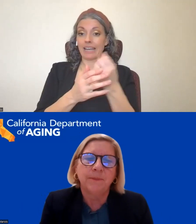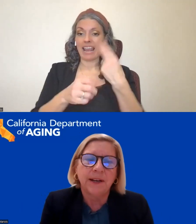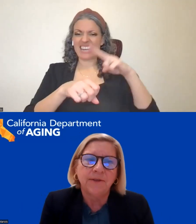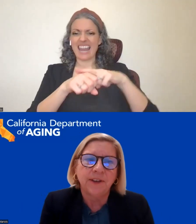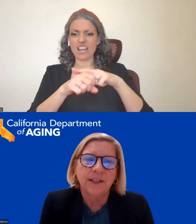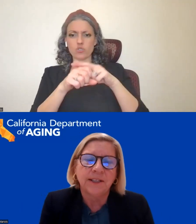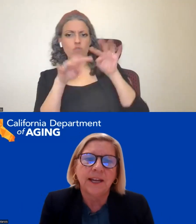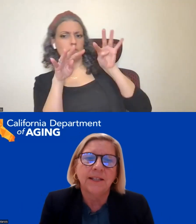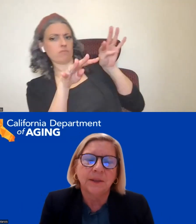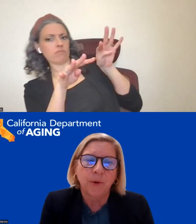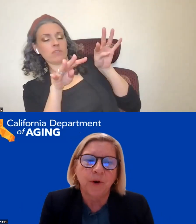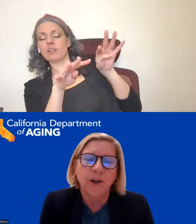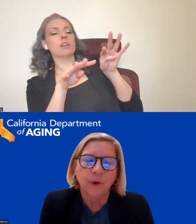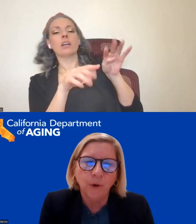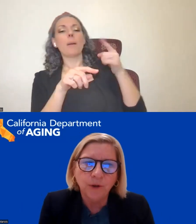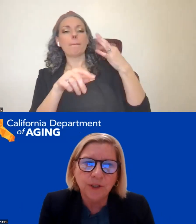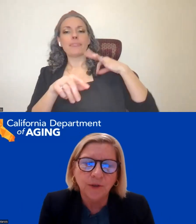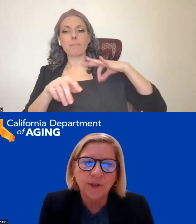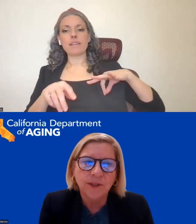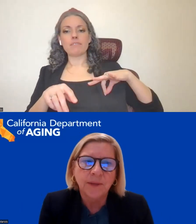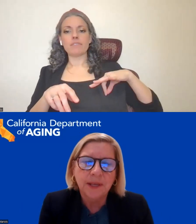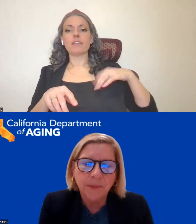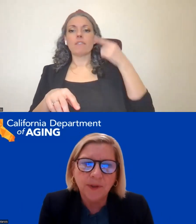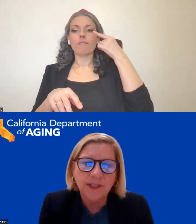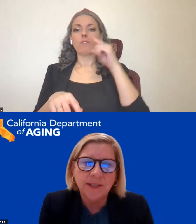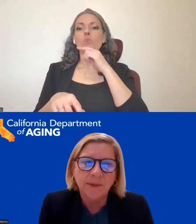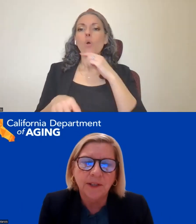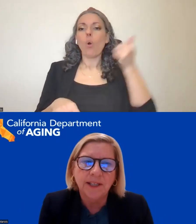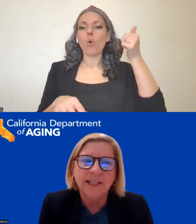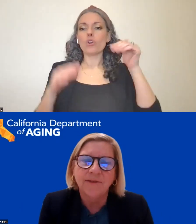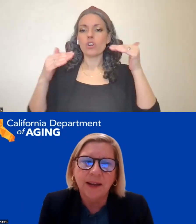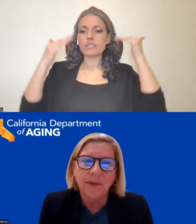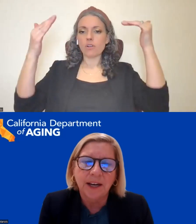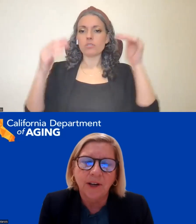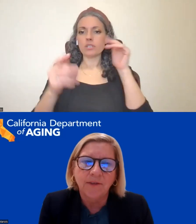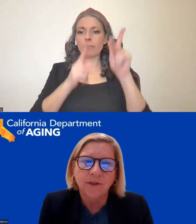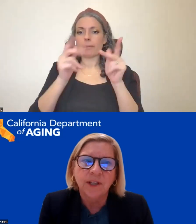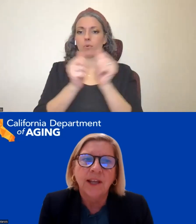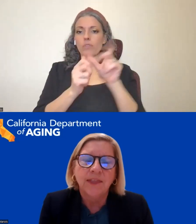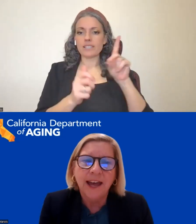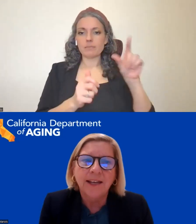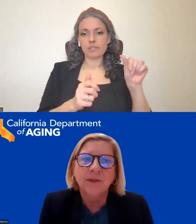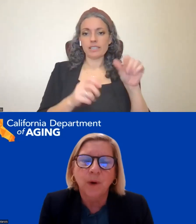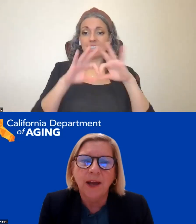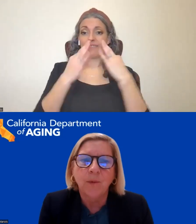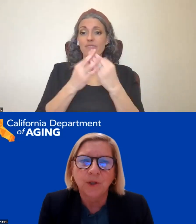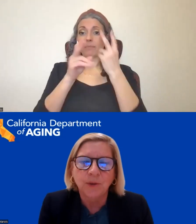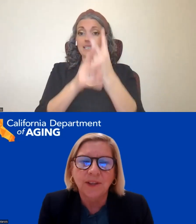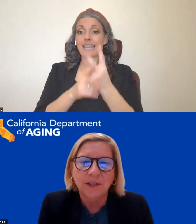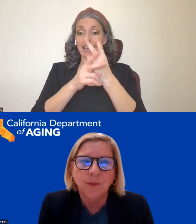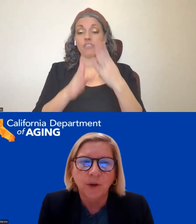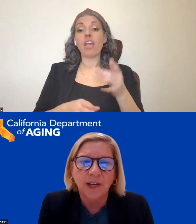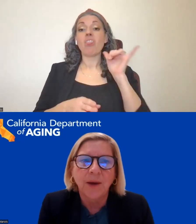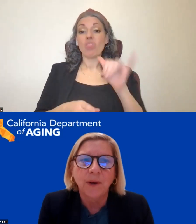but for the benefit and support of older adults, people with disabilities, and family caregivers. That's why we're